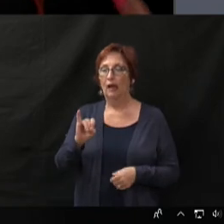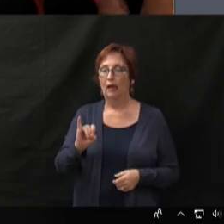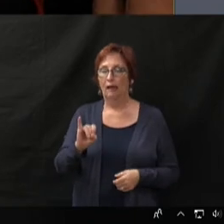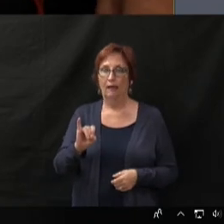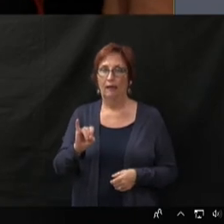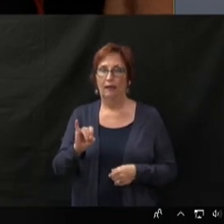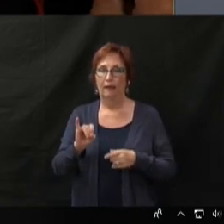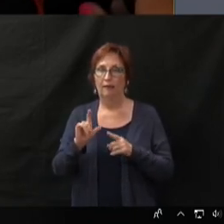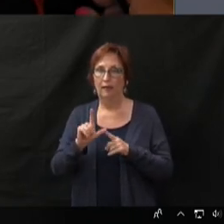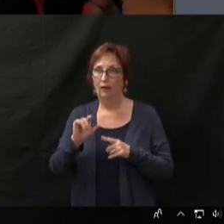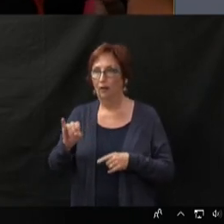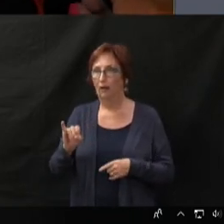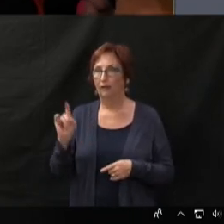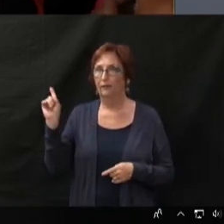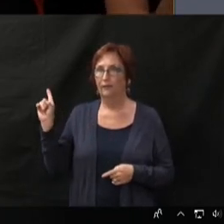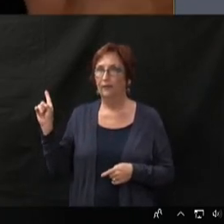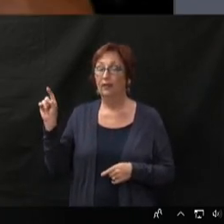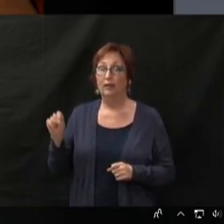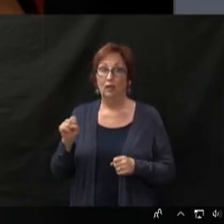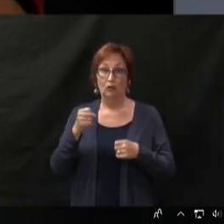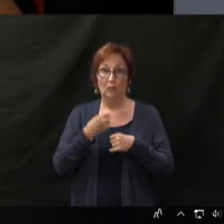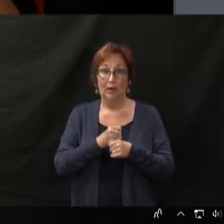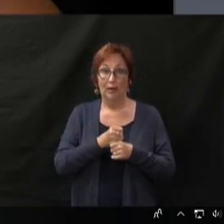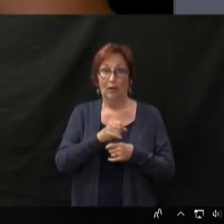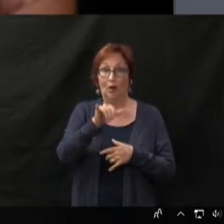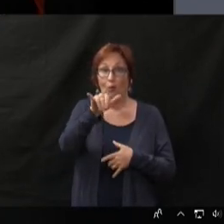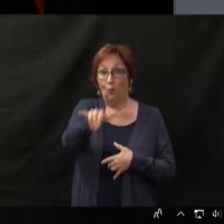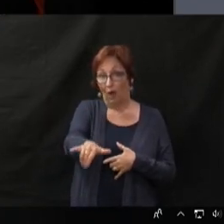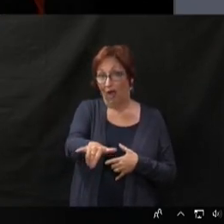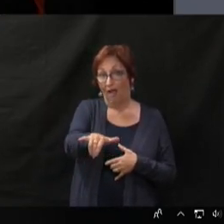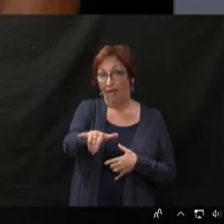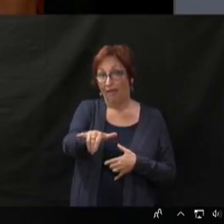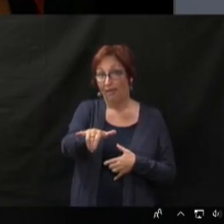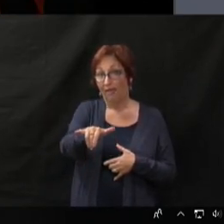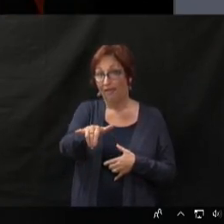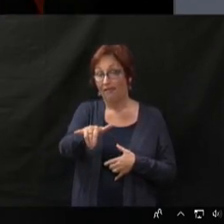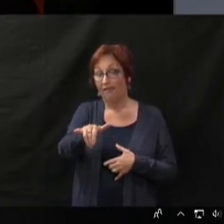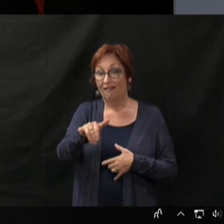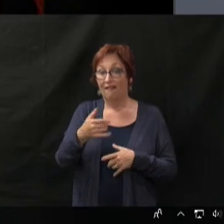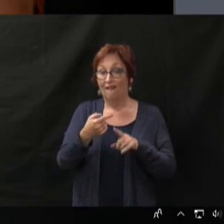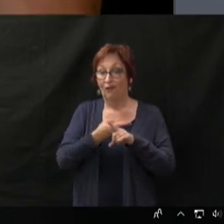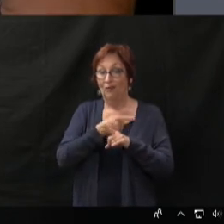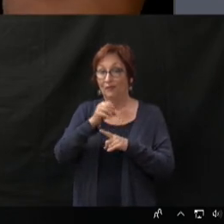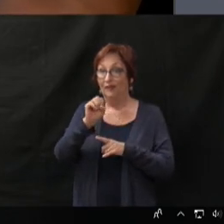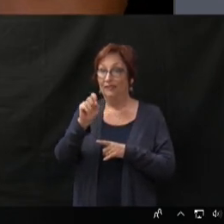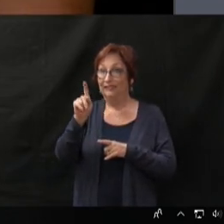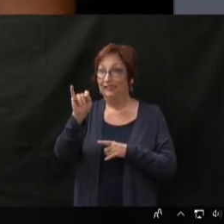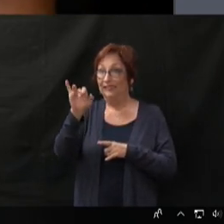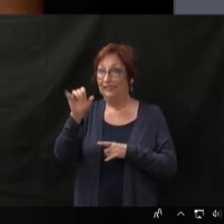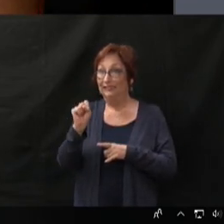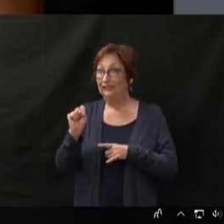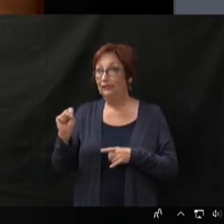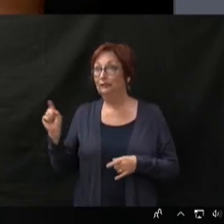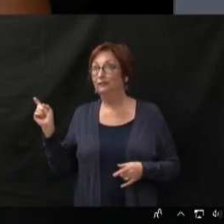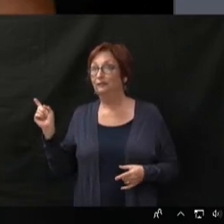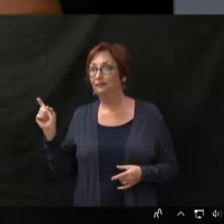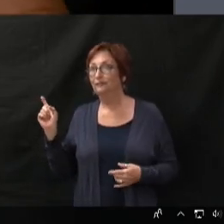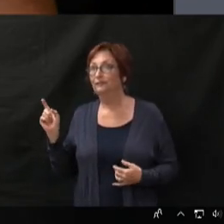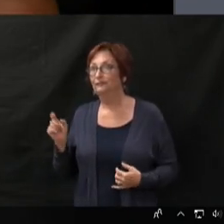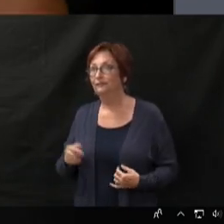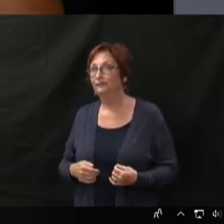Okay. And then I say, can you make Y a stick with sticks? Got to move it over here a little bit. So it